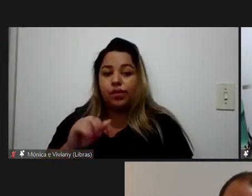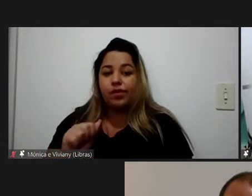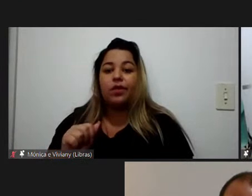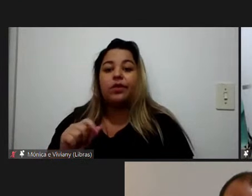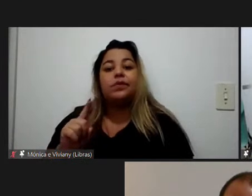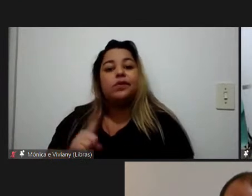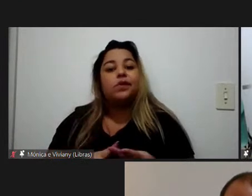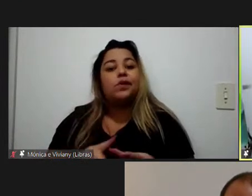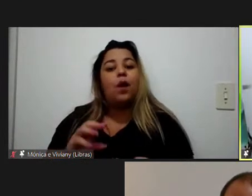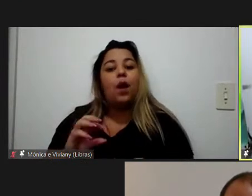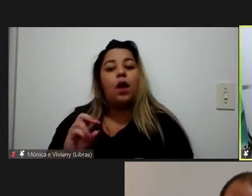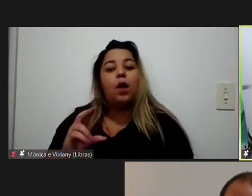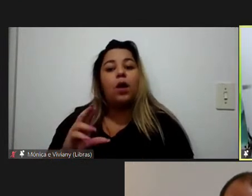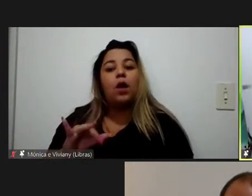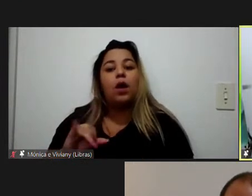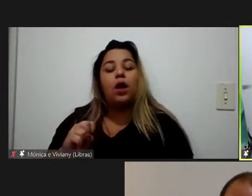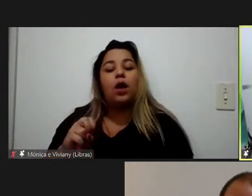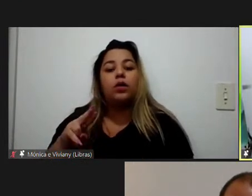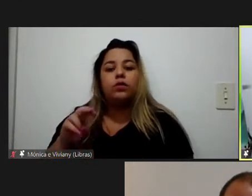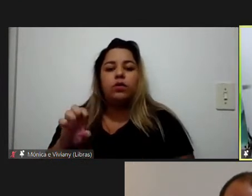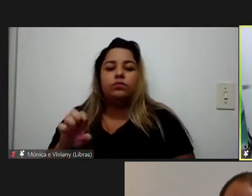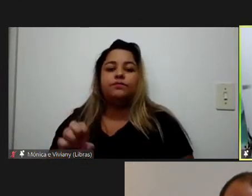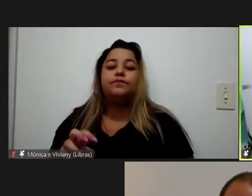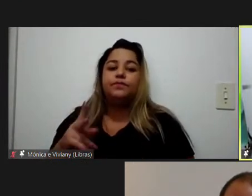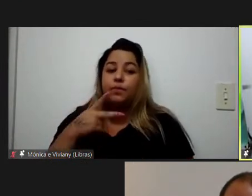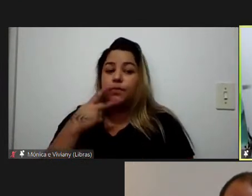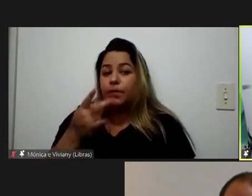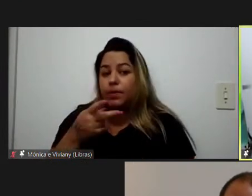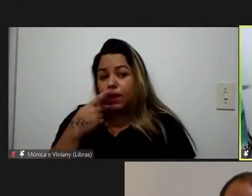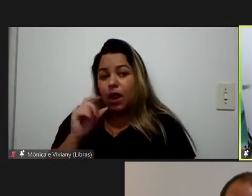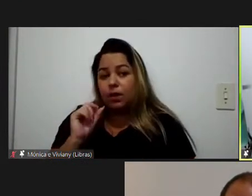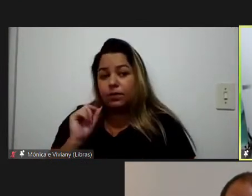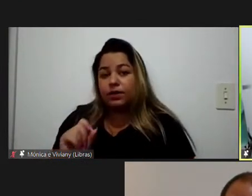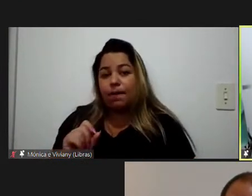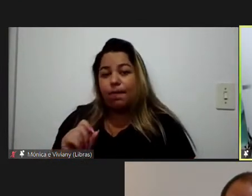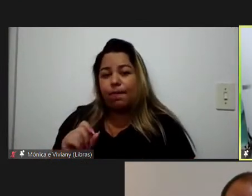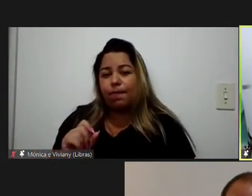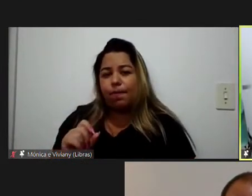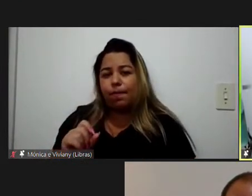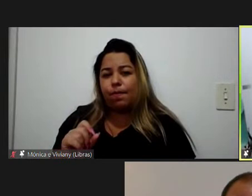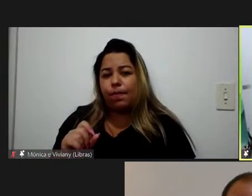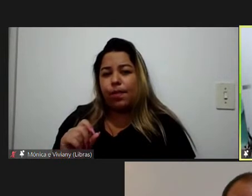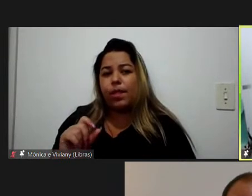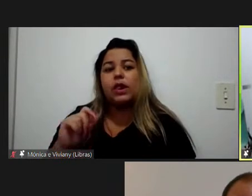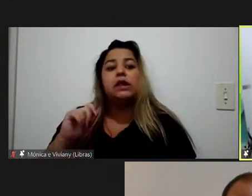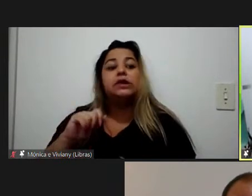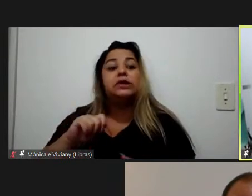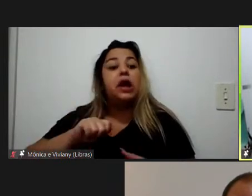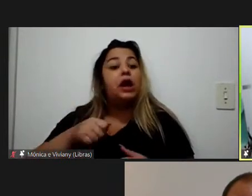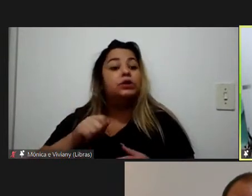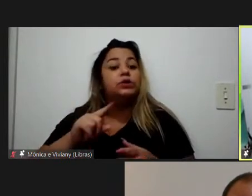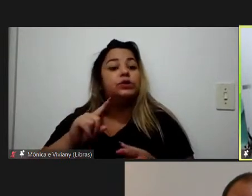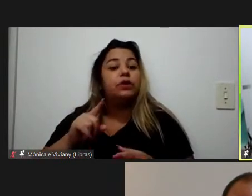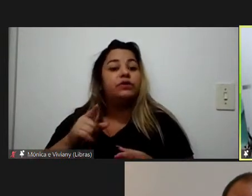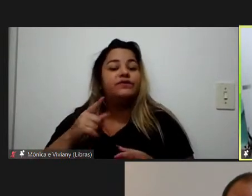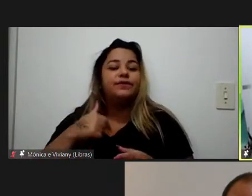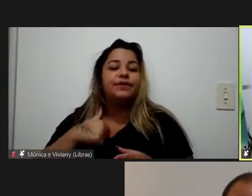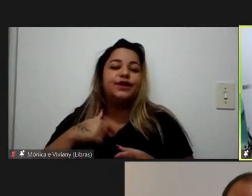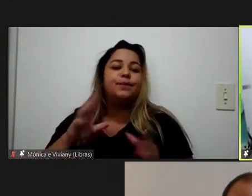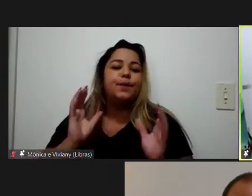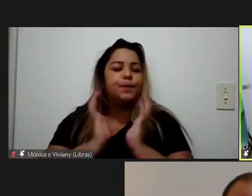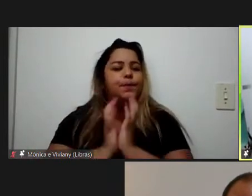José, Cristiane, would you like to comment something? I would like to say that the key is the